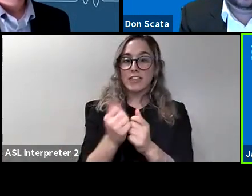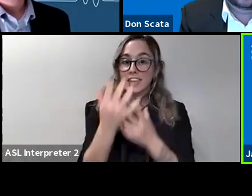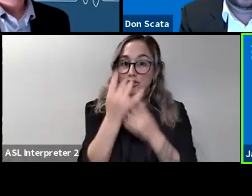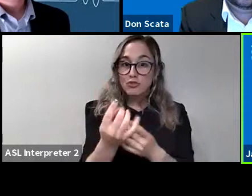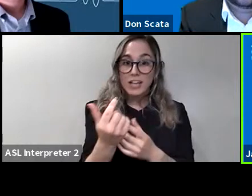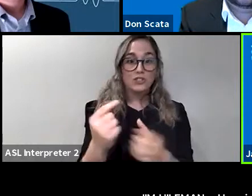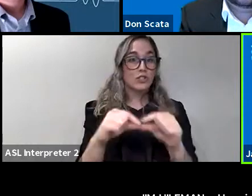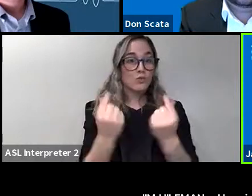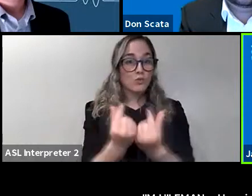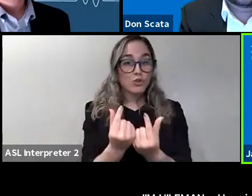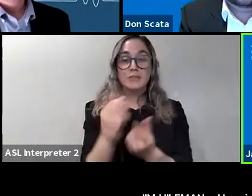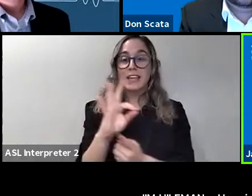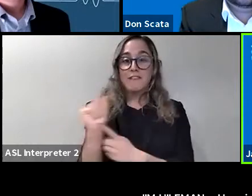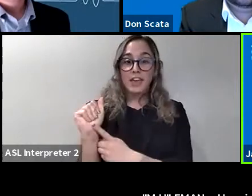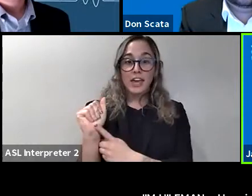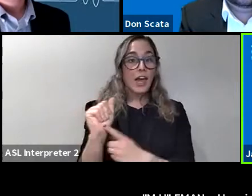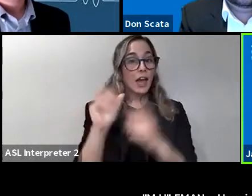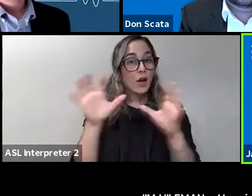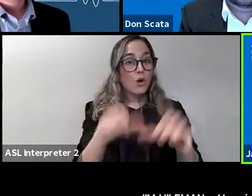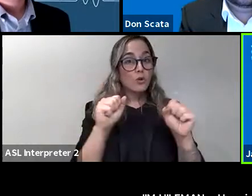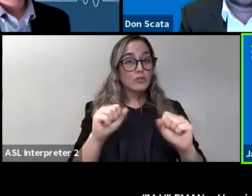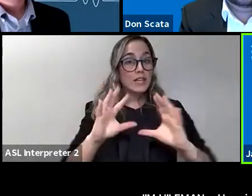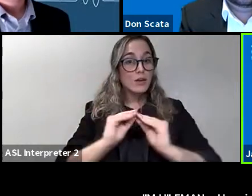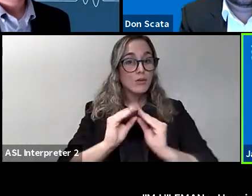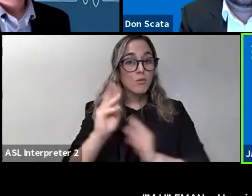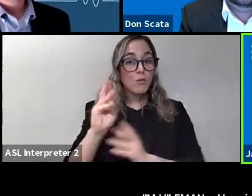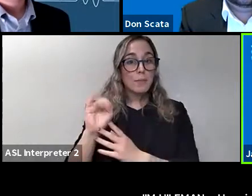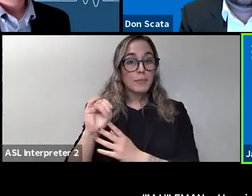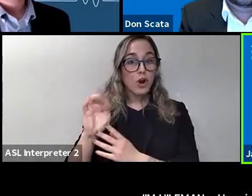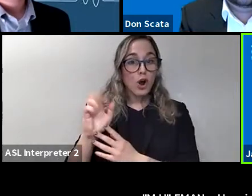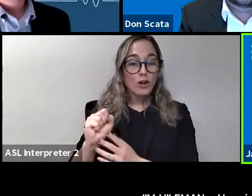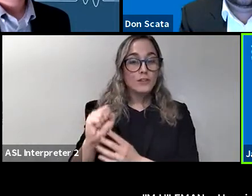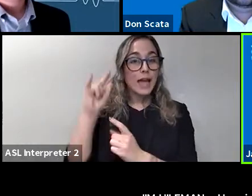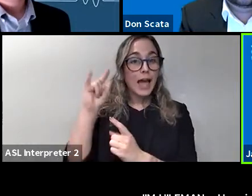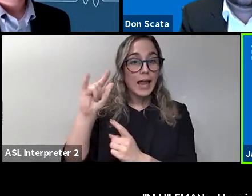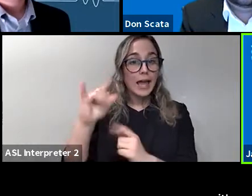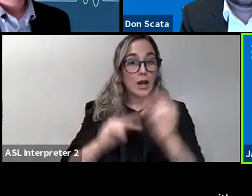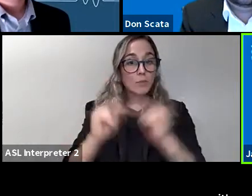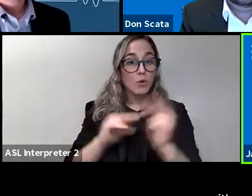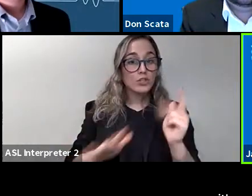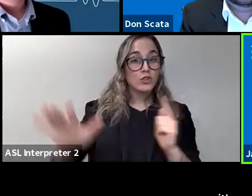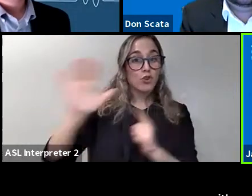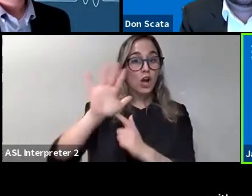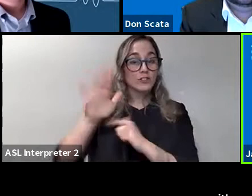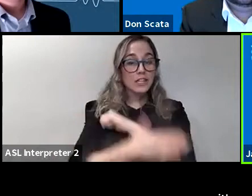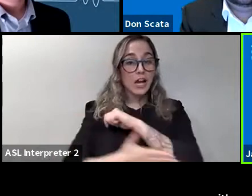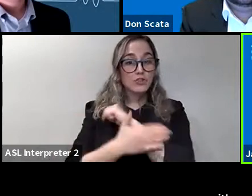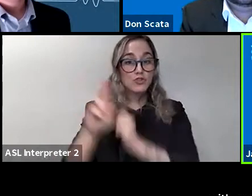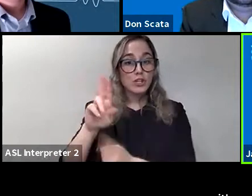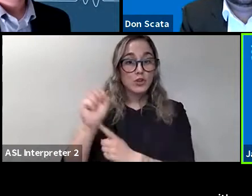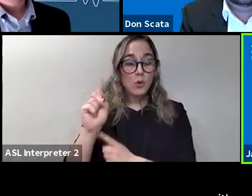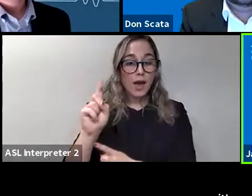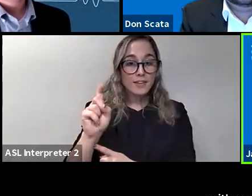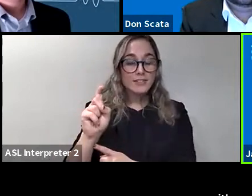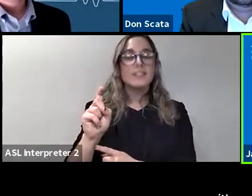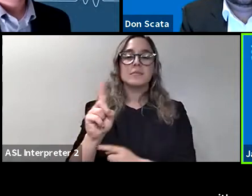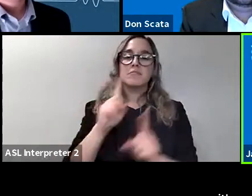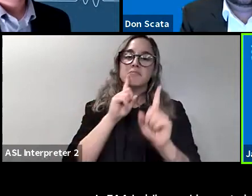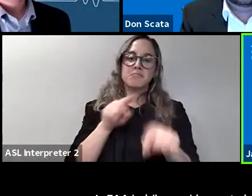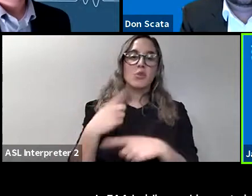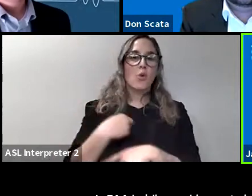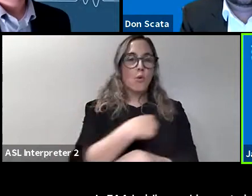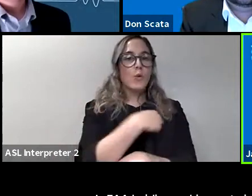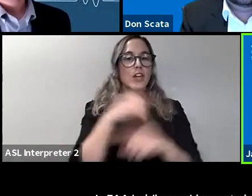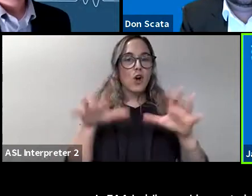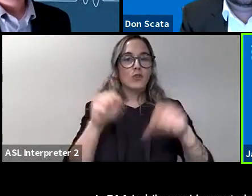Is FAA holding webinars at airports across the country? So we're hosting this webinar to provide